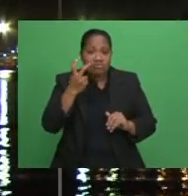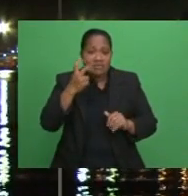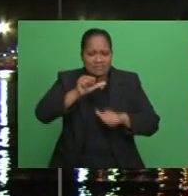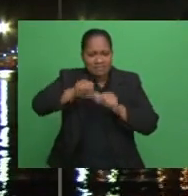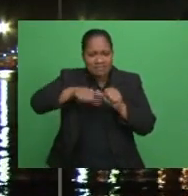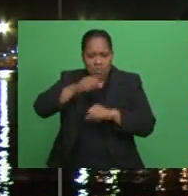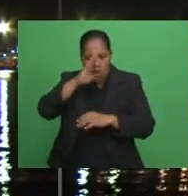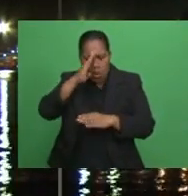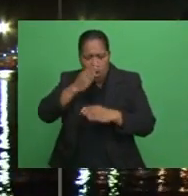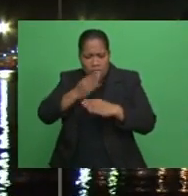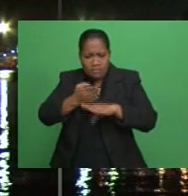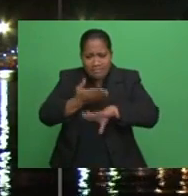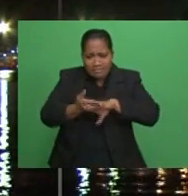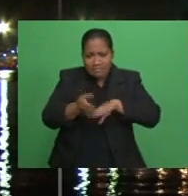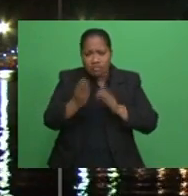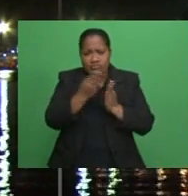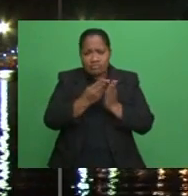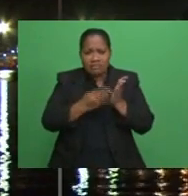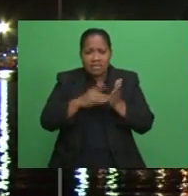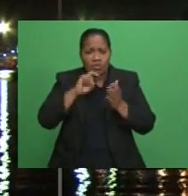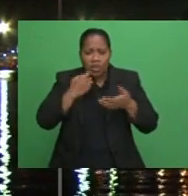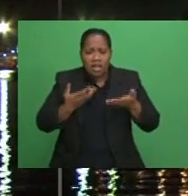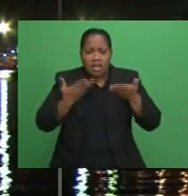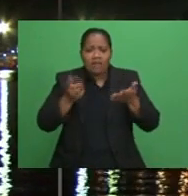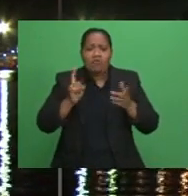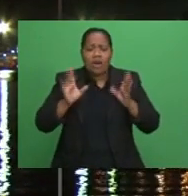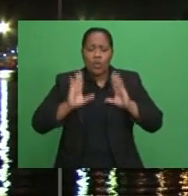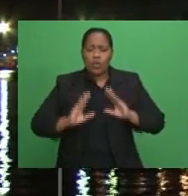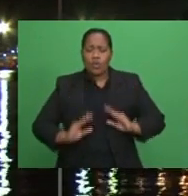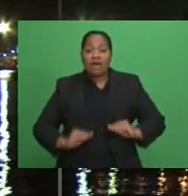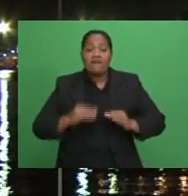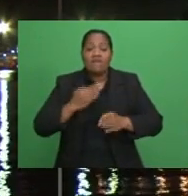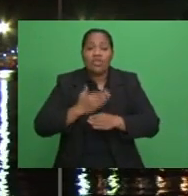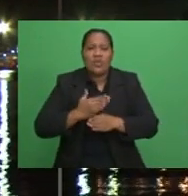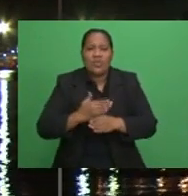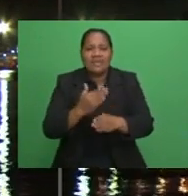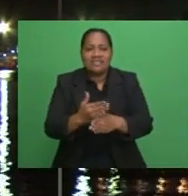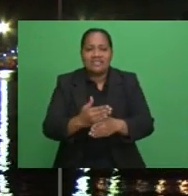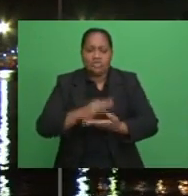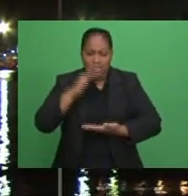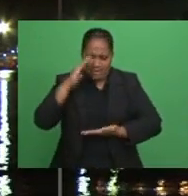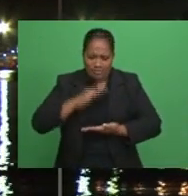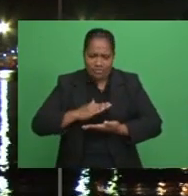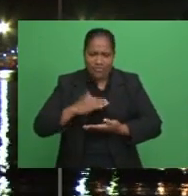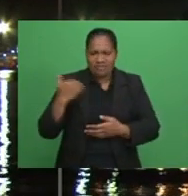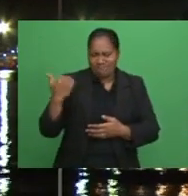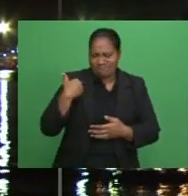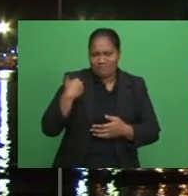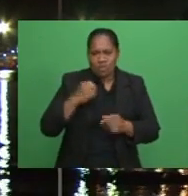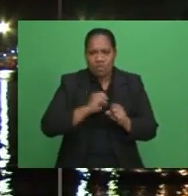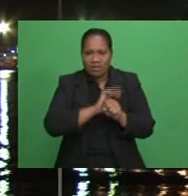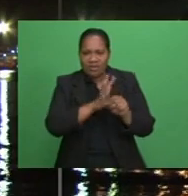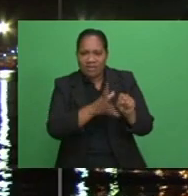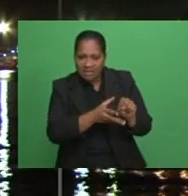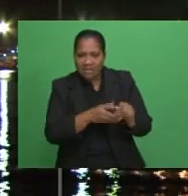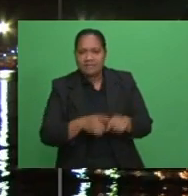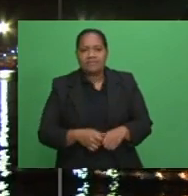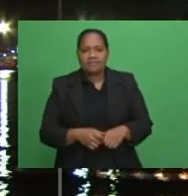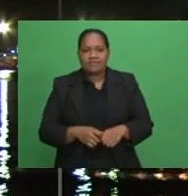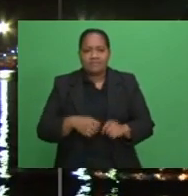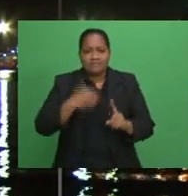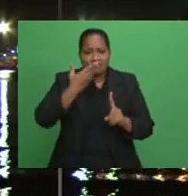the new budget will provide relief for operators to minimise the impacts of COVID-19. Association Chief Executive